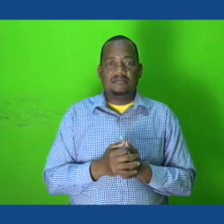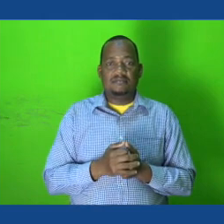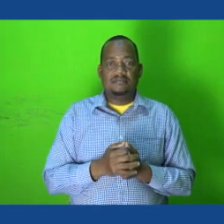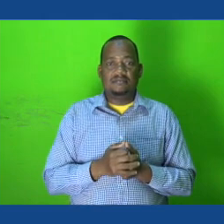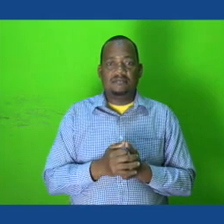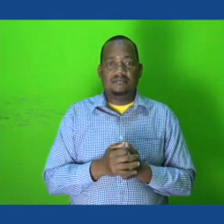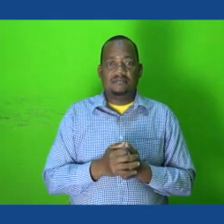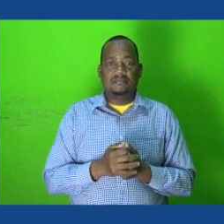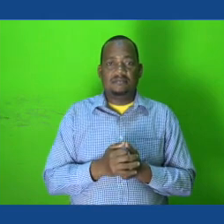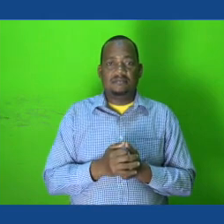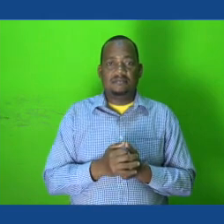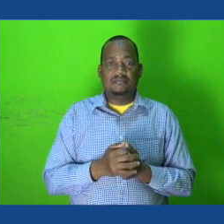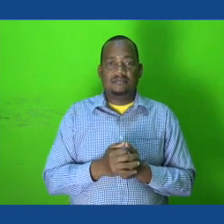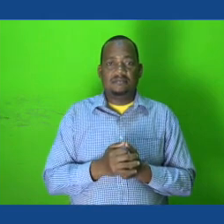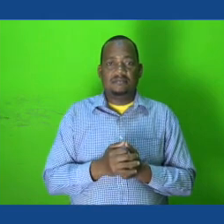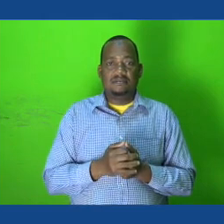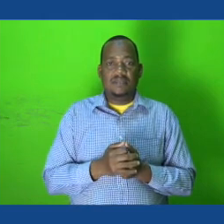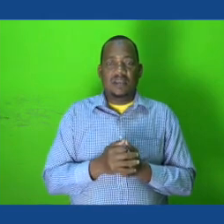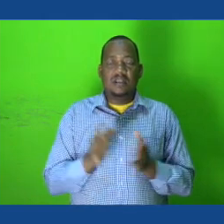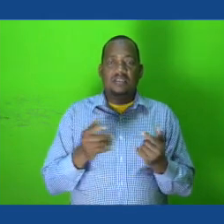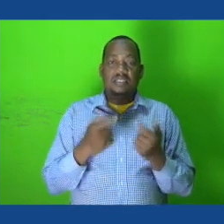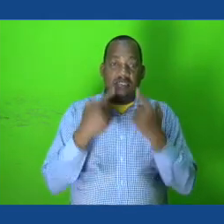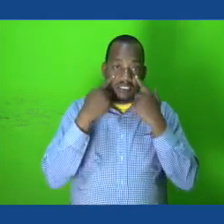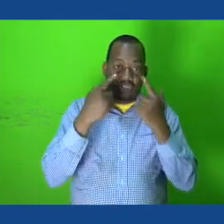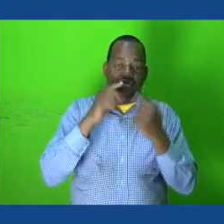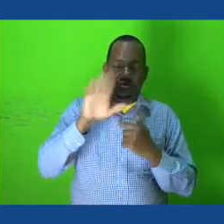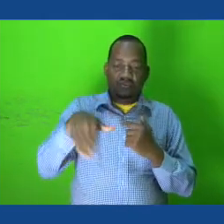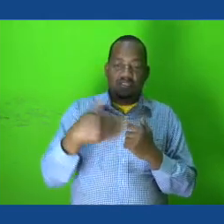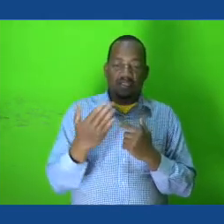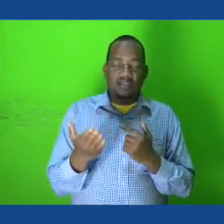and we'll see you to the